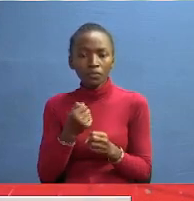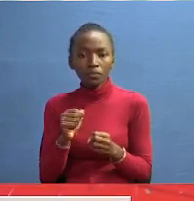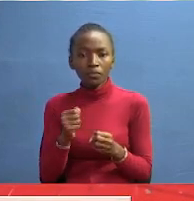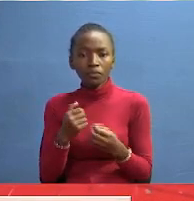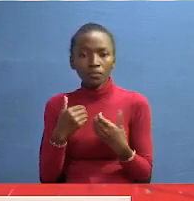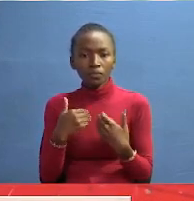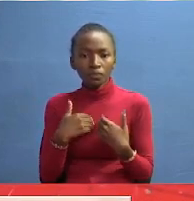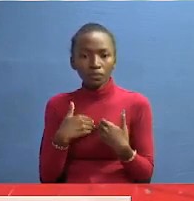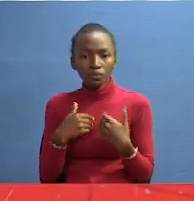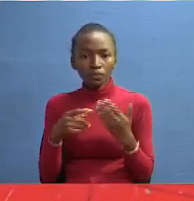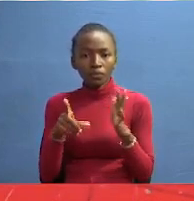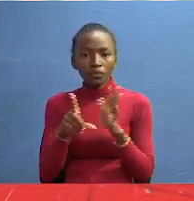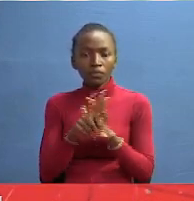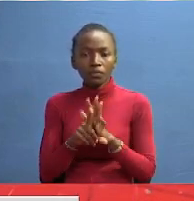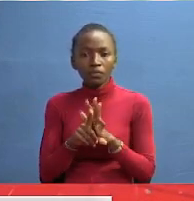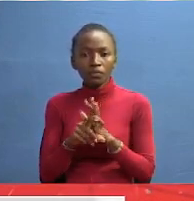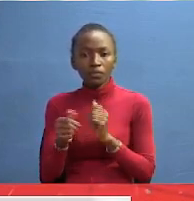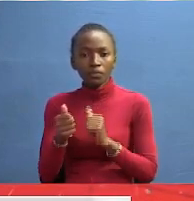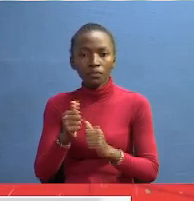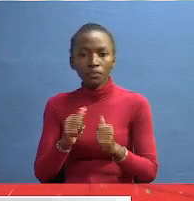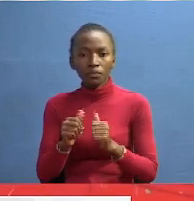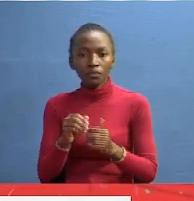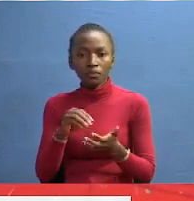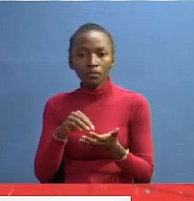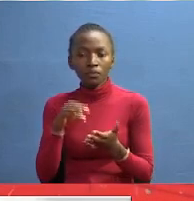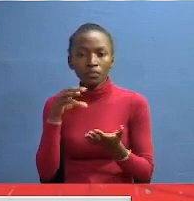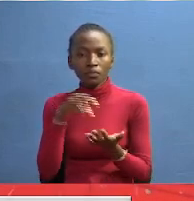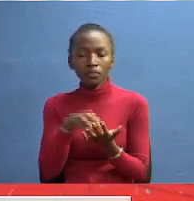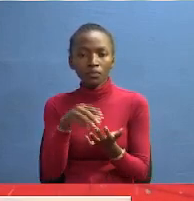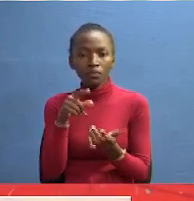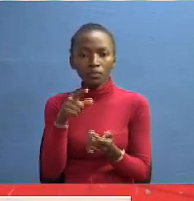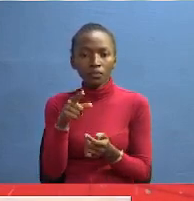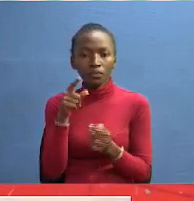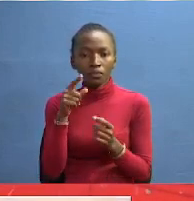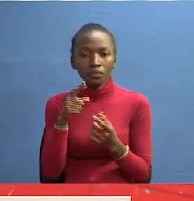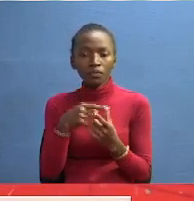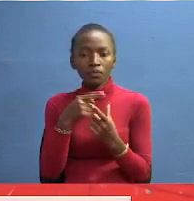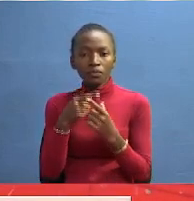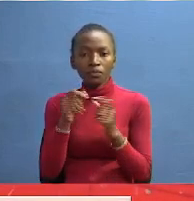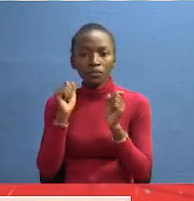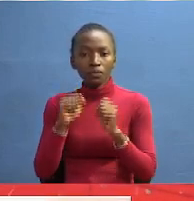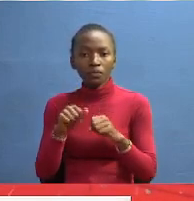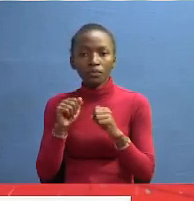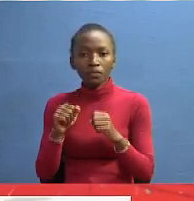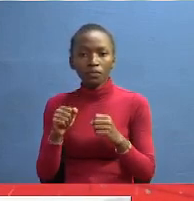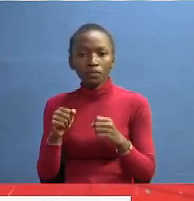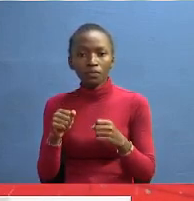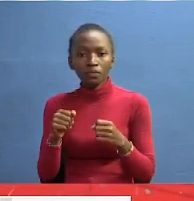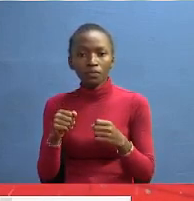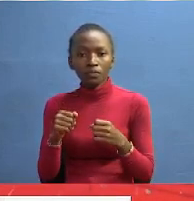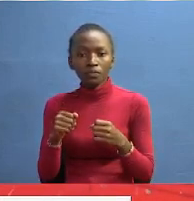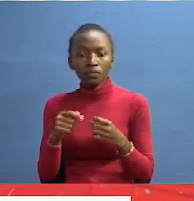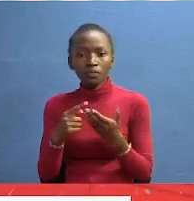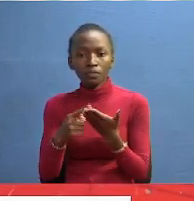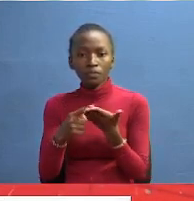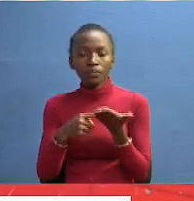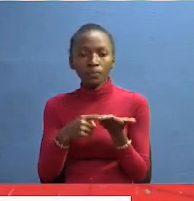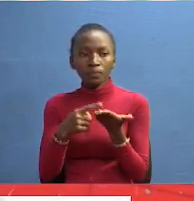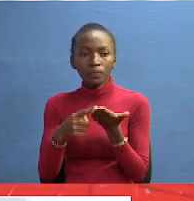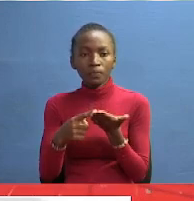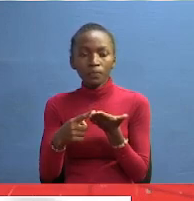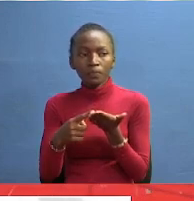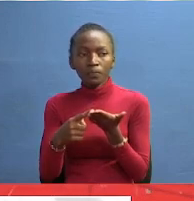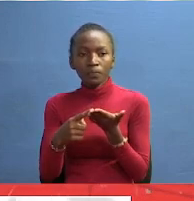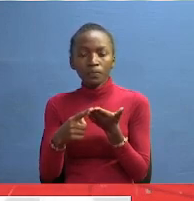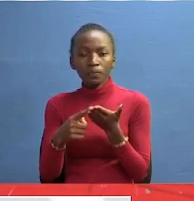facing legal action. Right. In that case, then it is possible for them to discuss effectively, feeling in